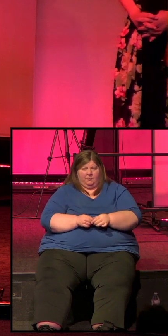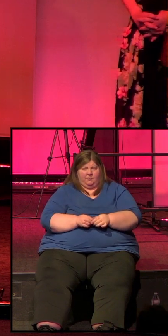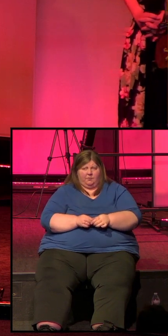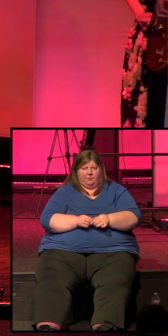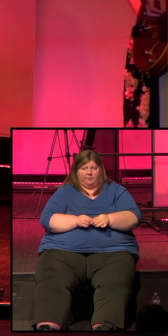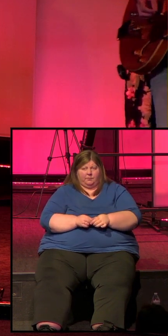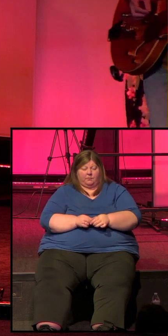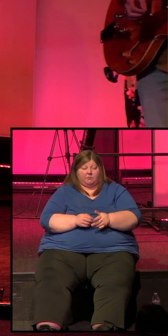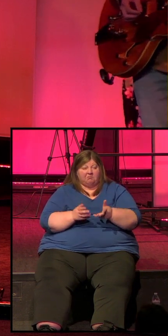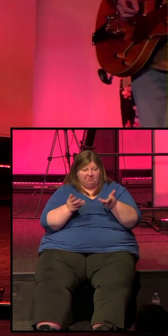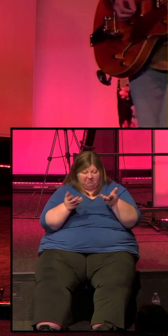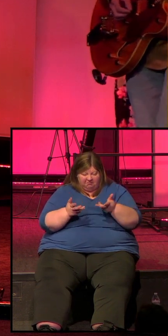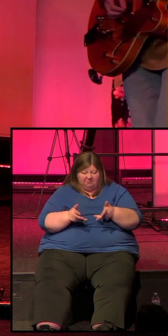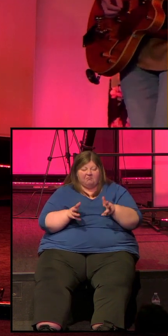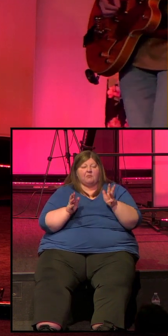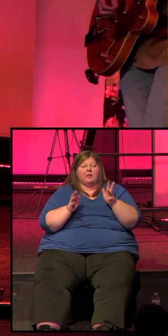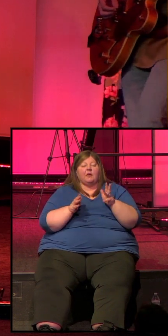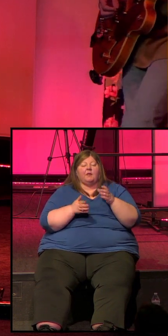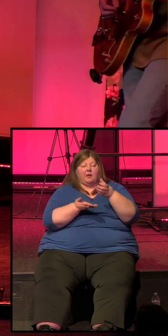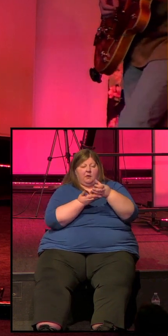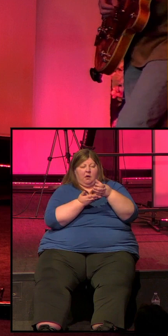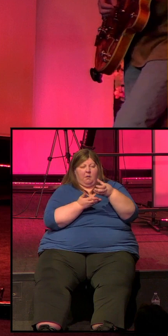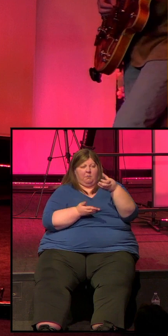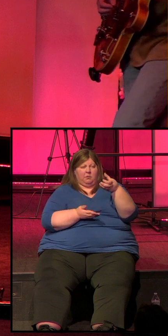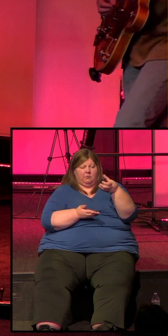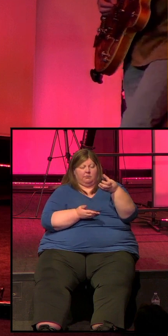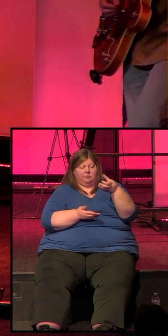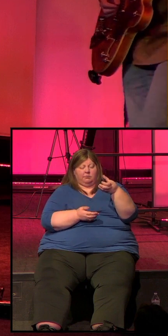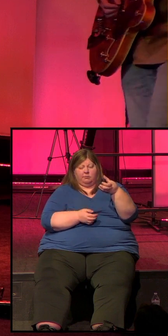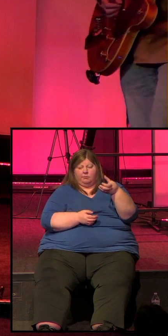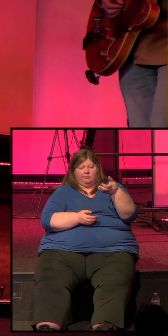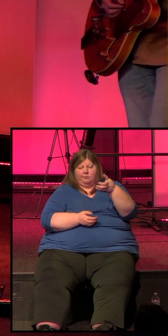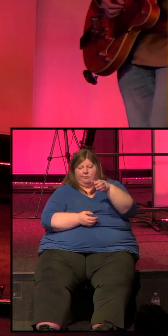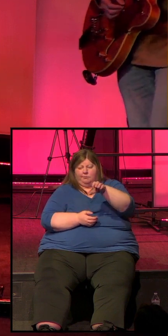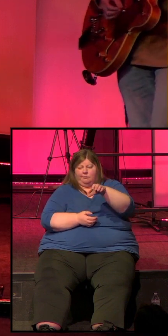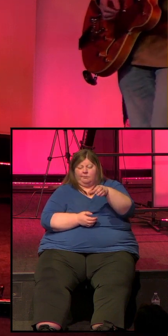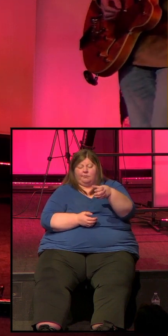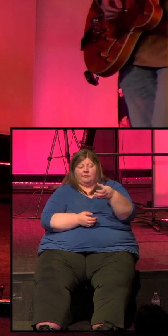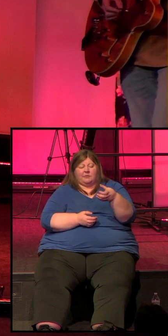It says then he took the cup and he poured it out and he said,